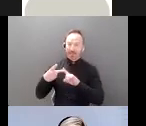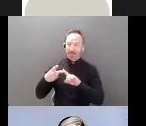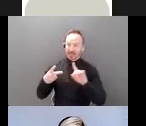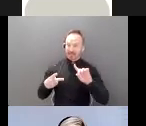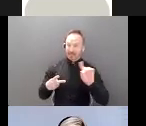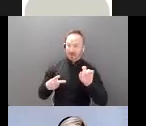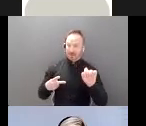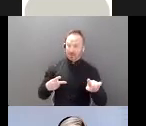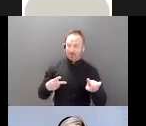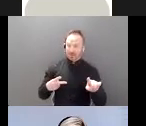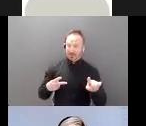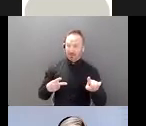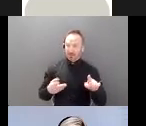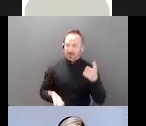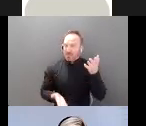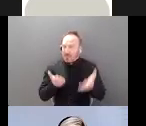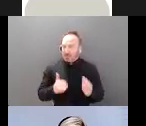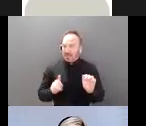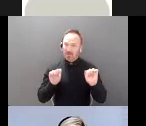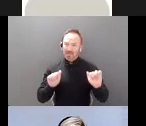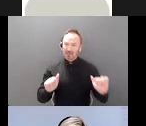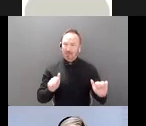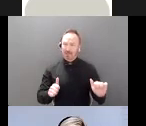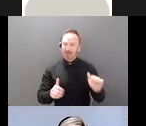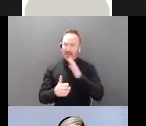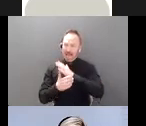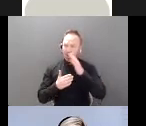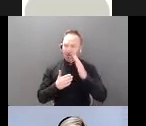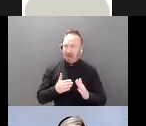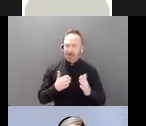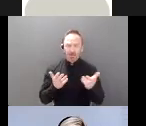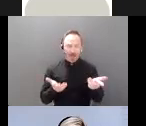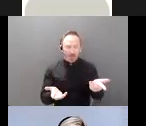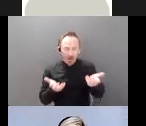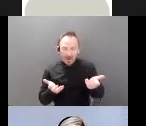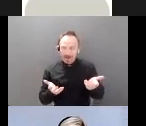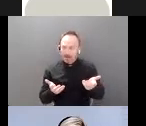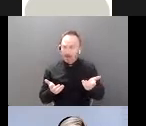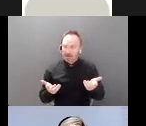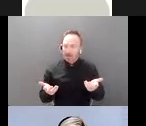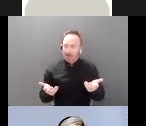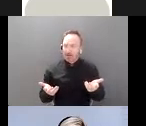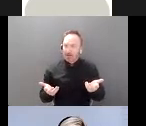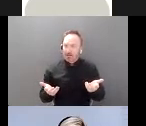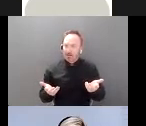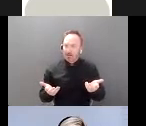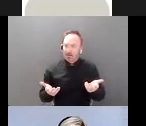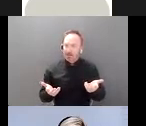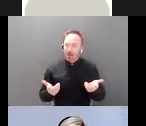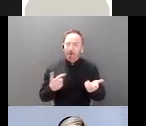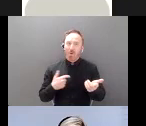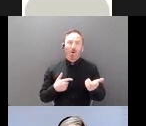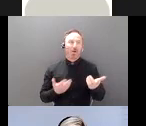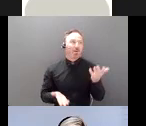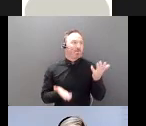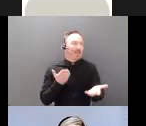some potential outcomes that you wanted to look for? What were some things that you were looking forward to being